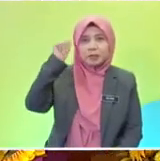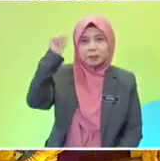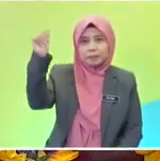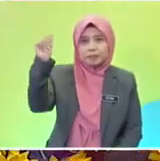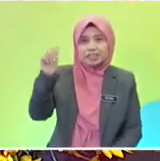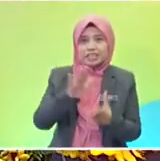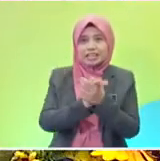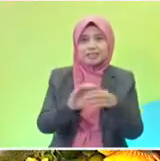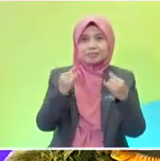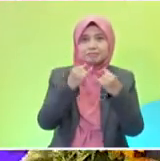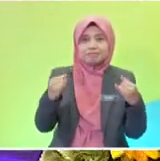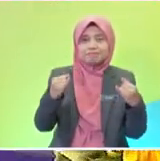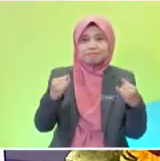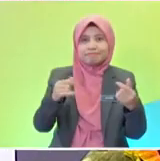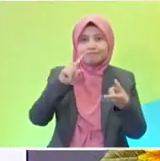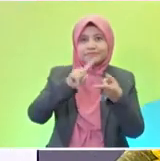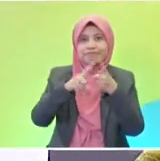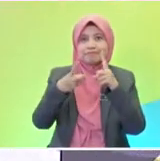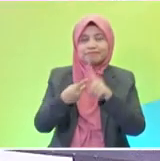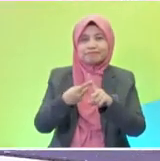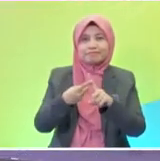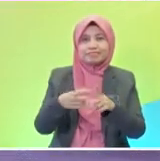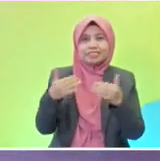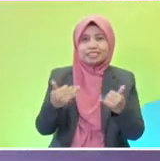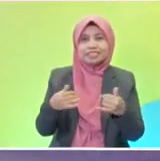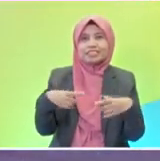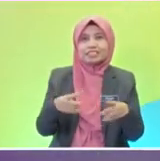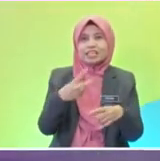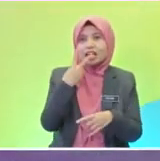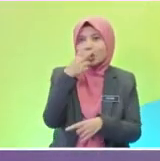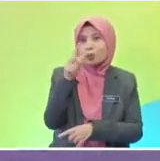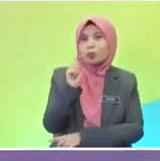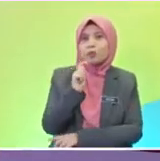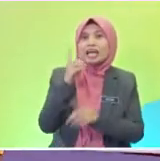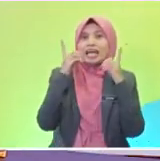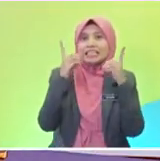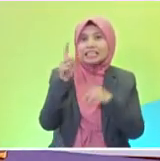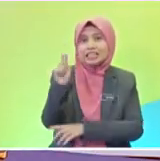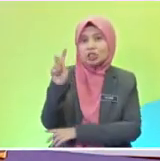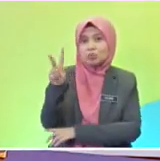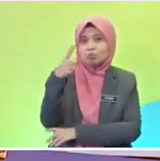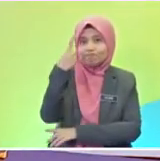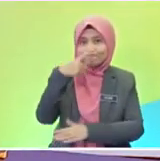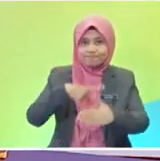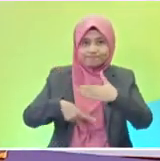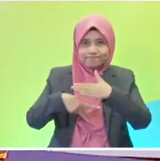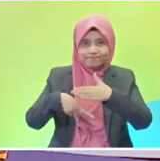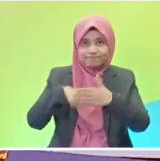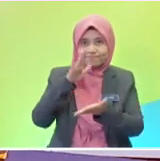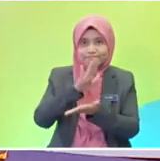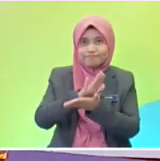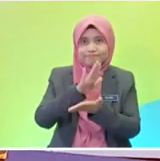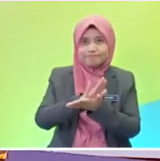Salam sejahtera, friends. You're watching EduwebTV KPM here on preschool slot or slot Prasekolah.